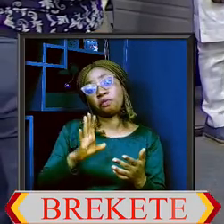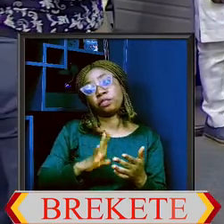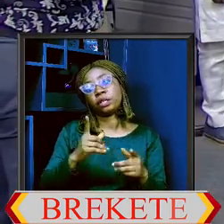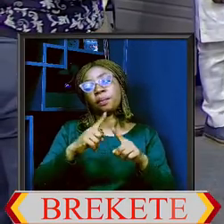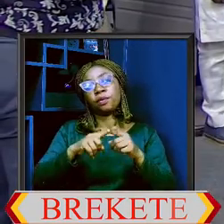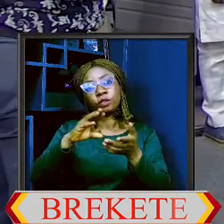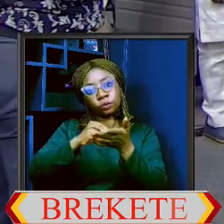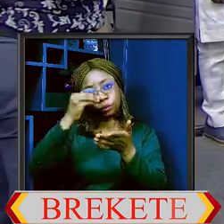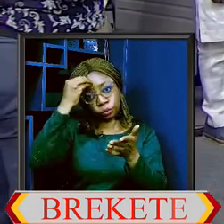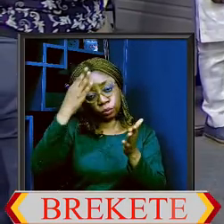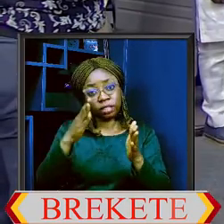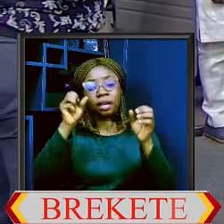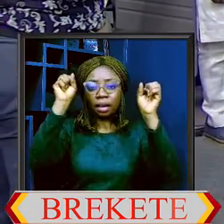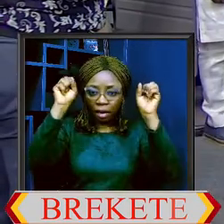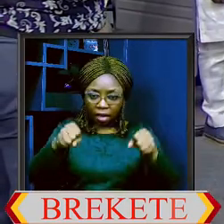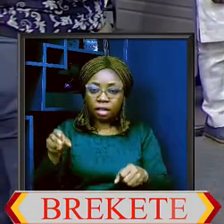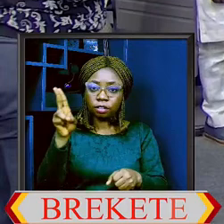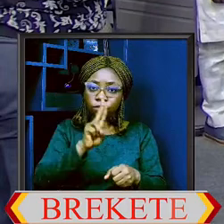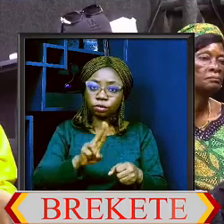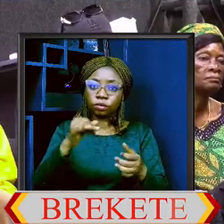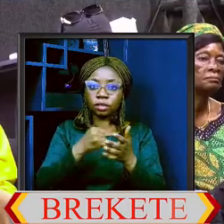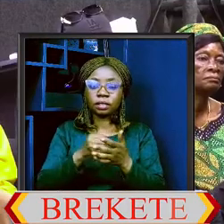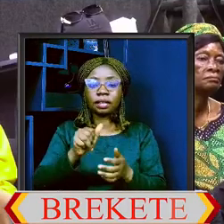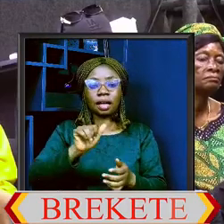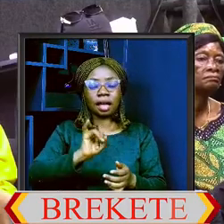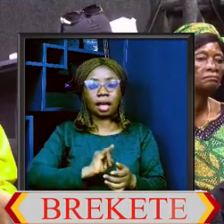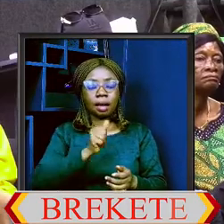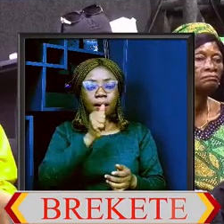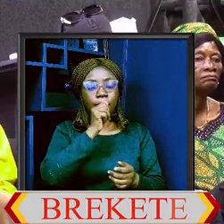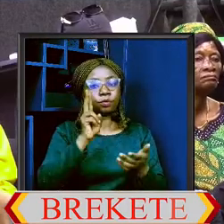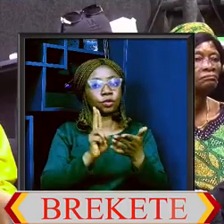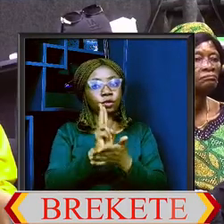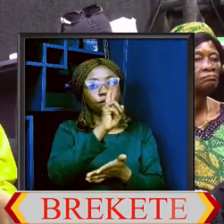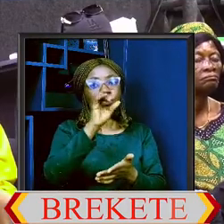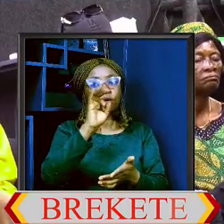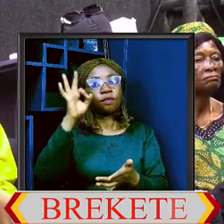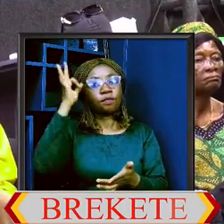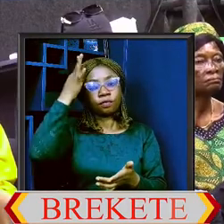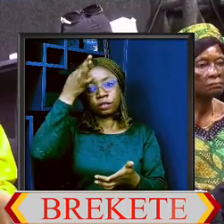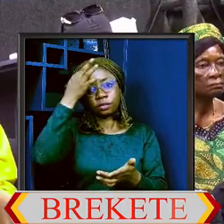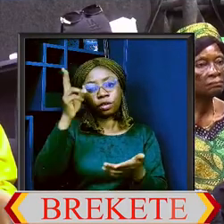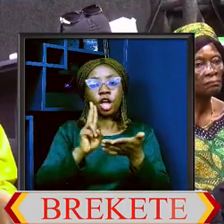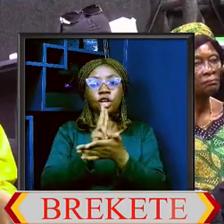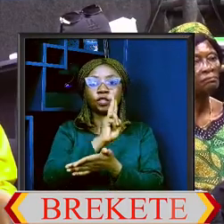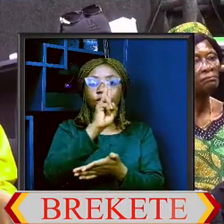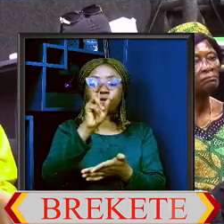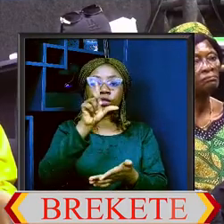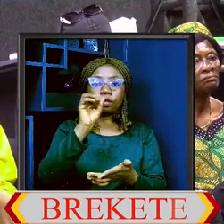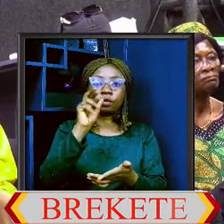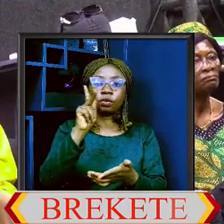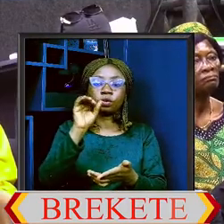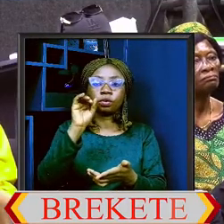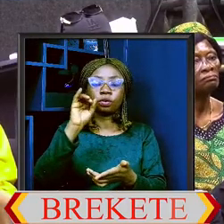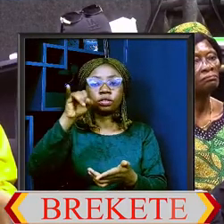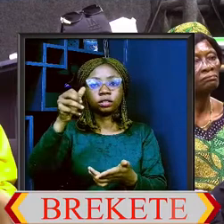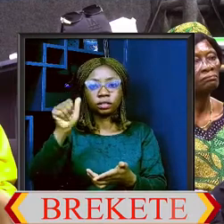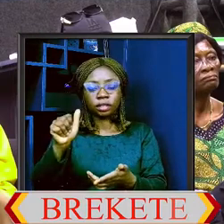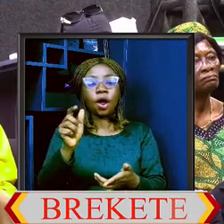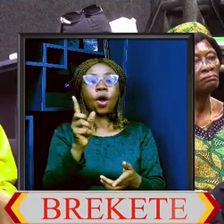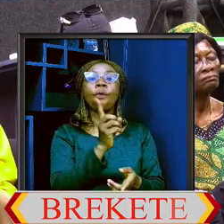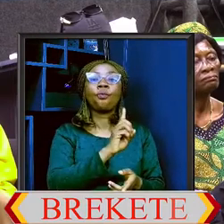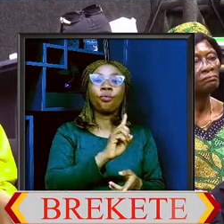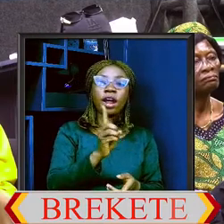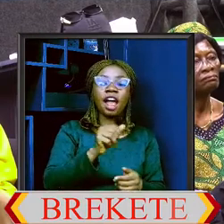the students can use this I am a student of federal University looja